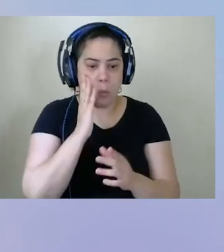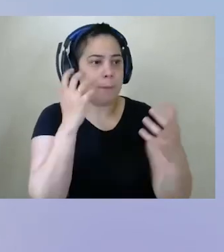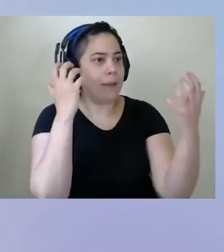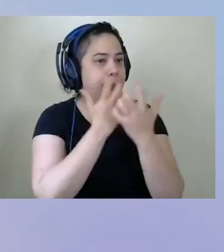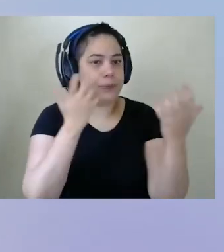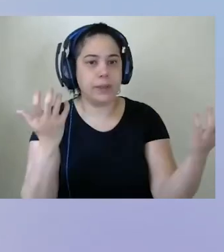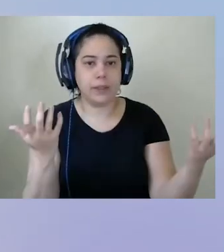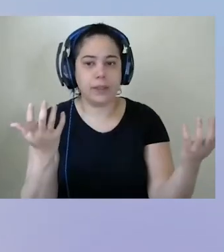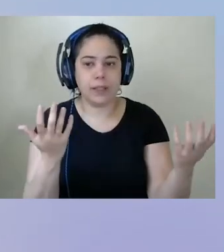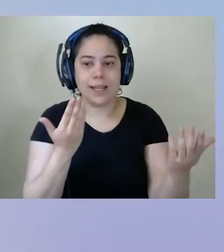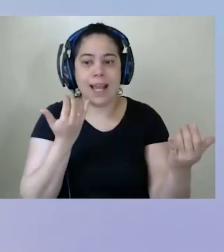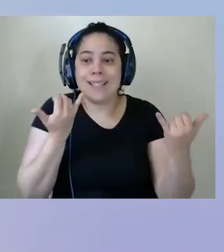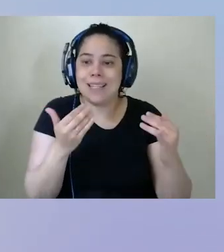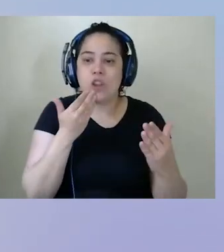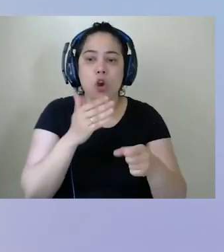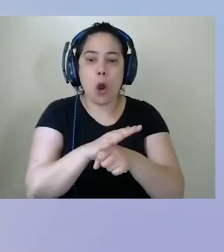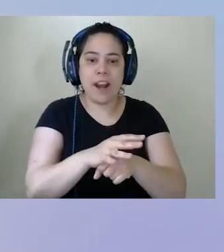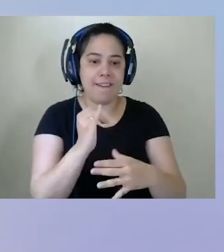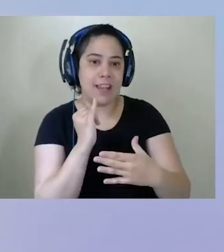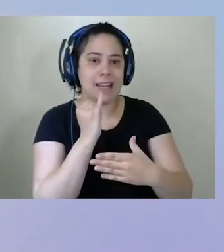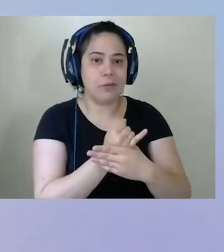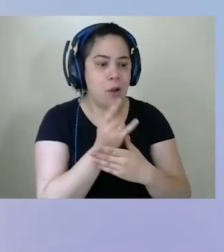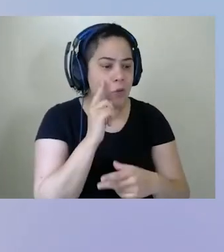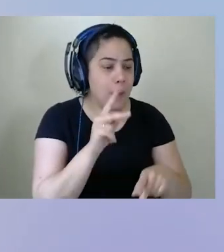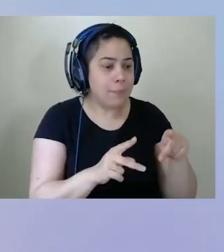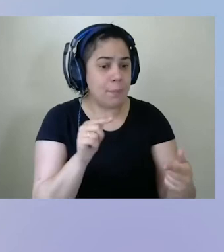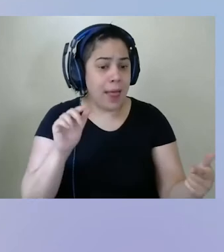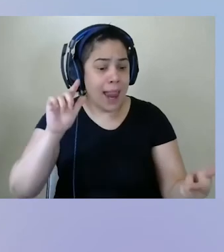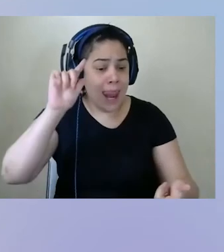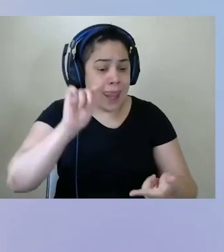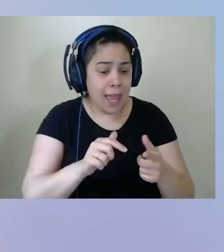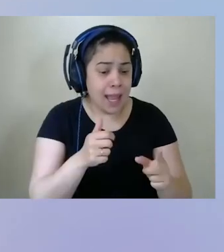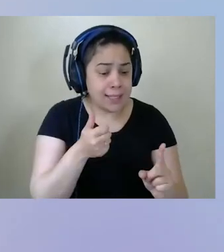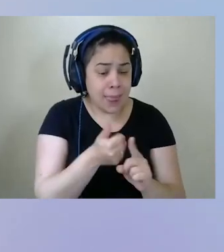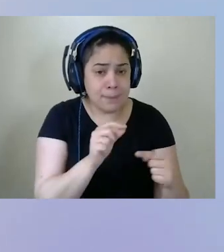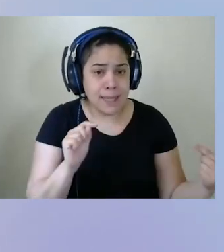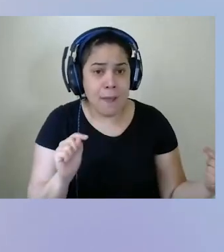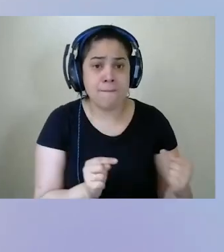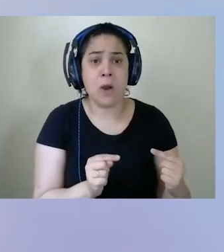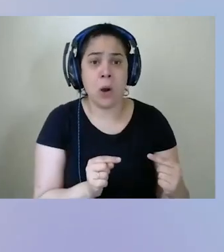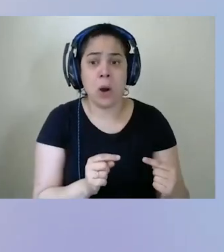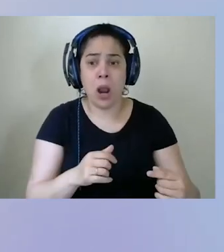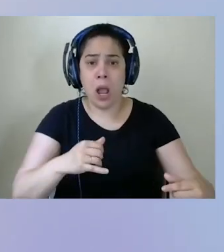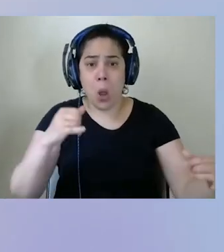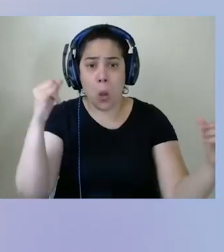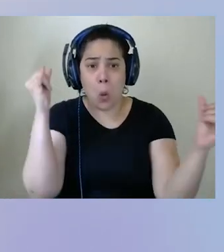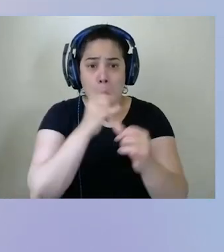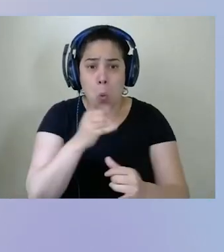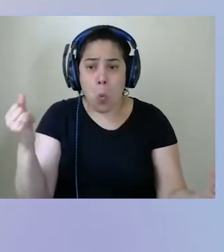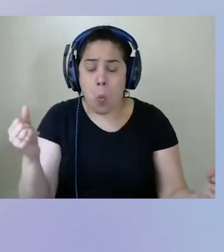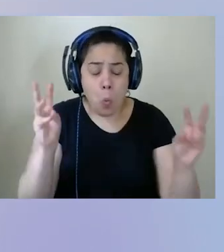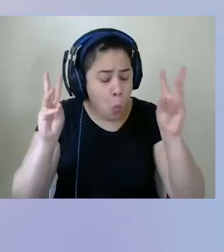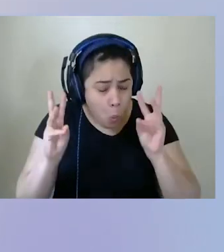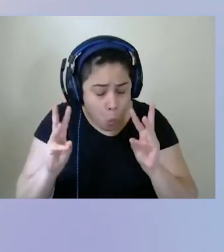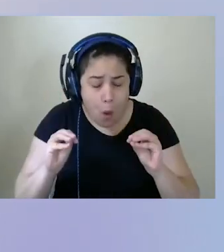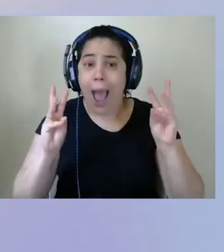an intervention, just to stop, ease the imperative towards self-harm. But